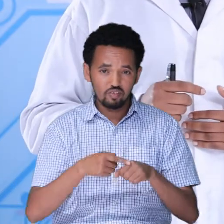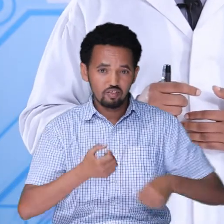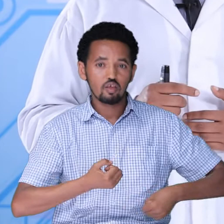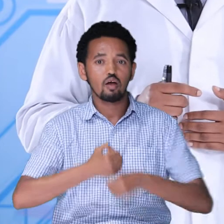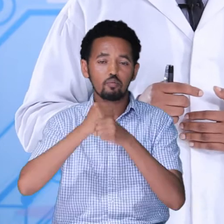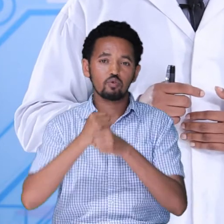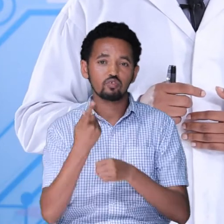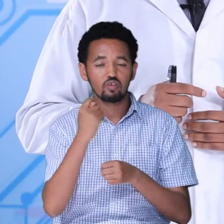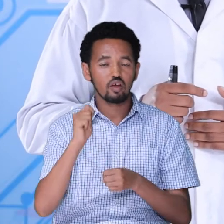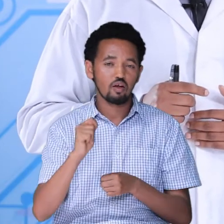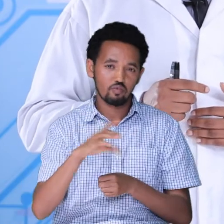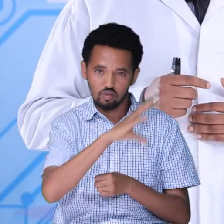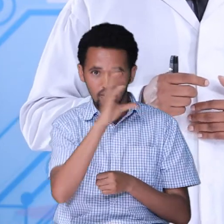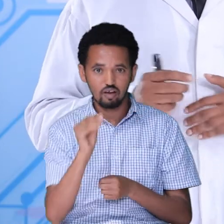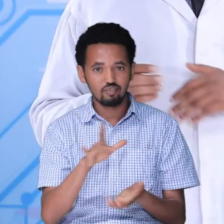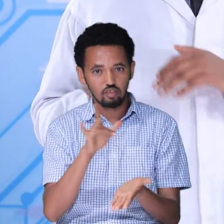the African state.